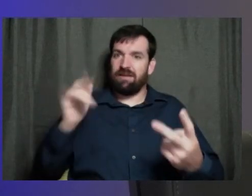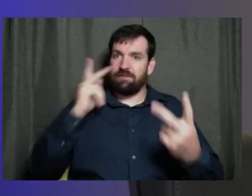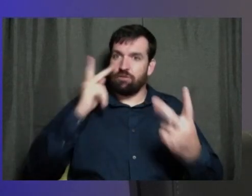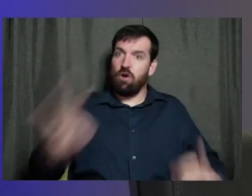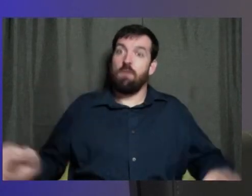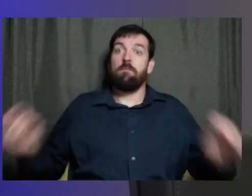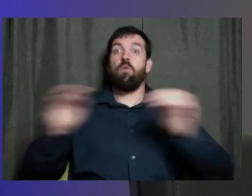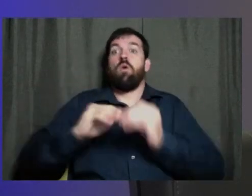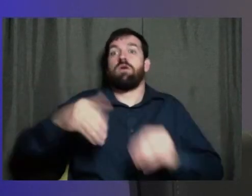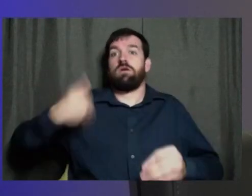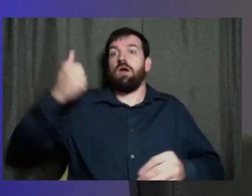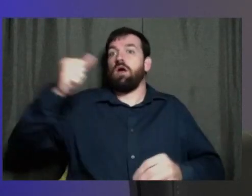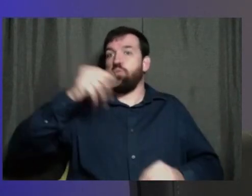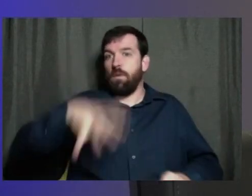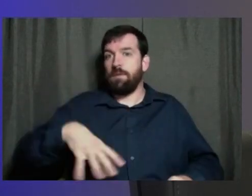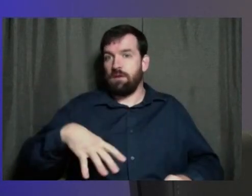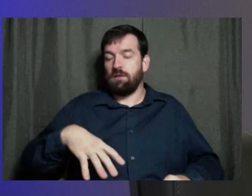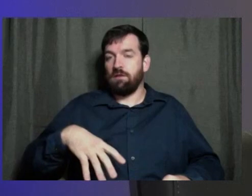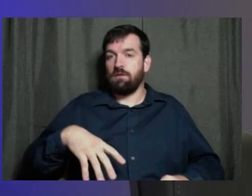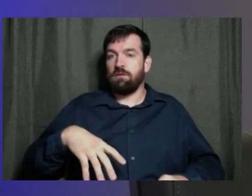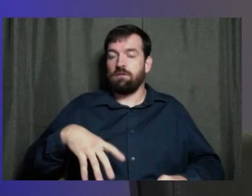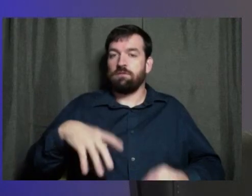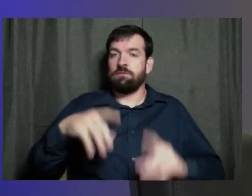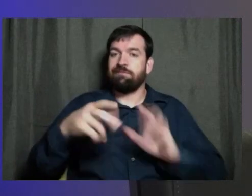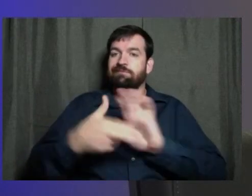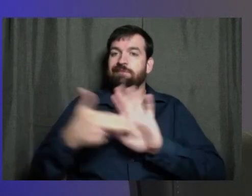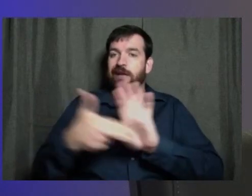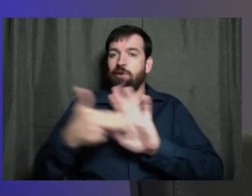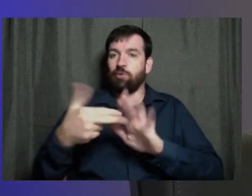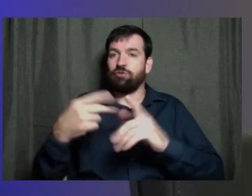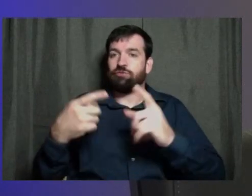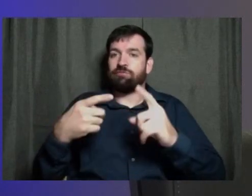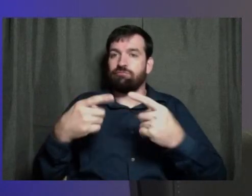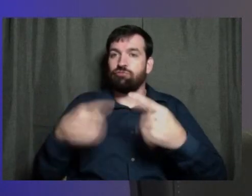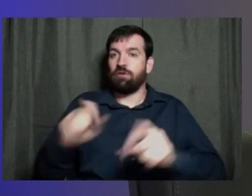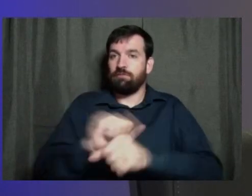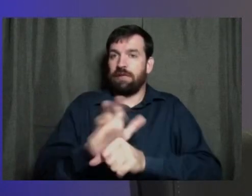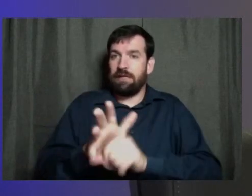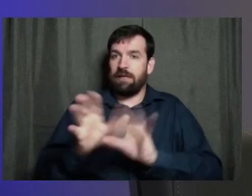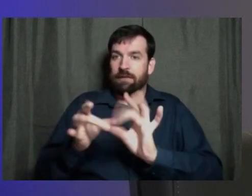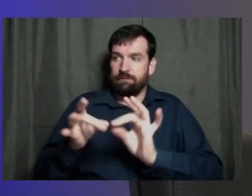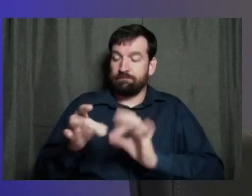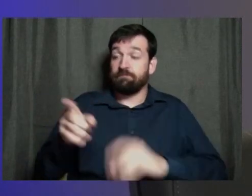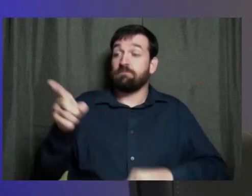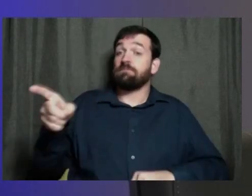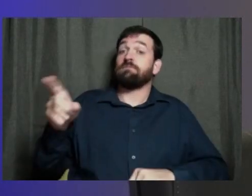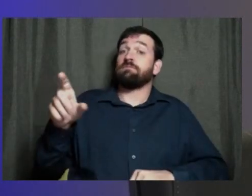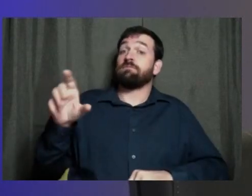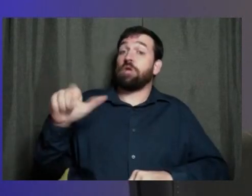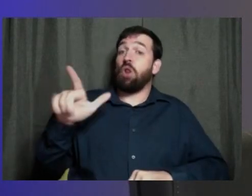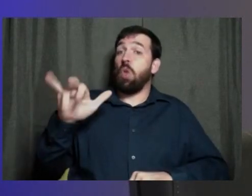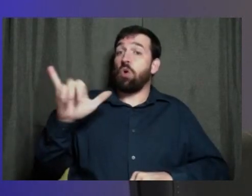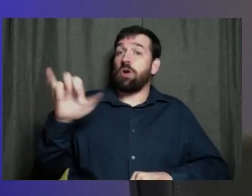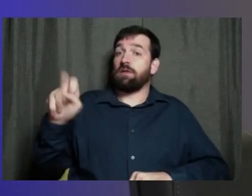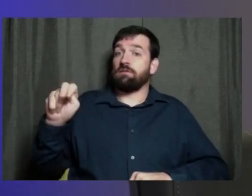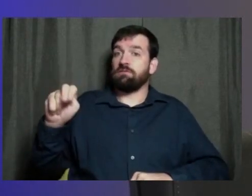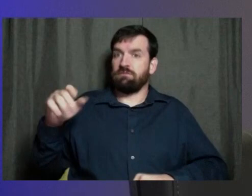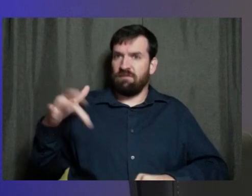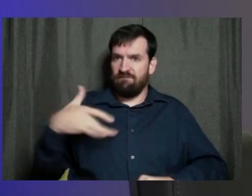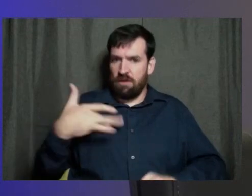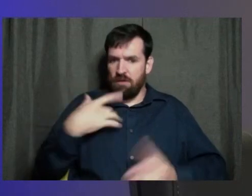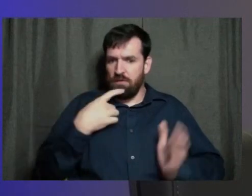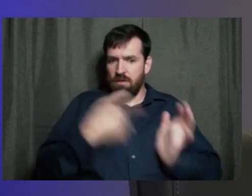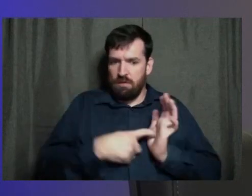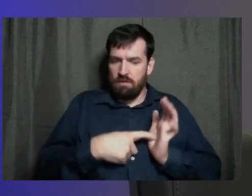diagnosed with breast cancer in the pandemic. And I think that was just a function of, as Lauren mentioned, if you're a young woman, you feel a lump in your breast, you notice a change in your